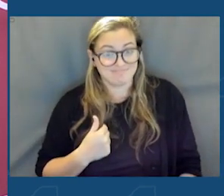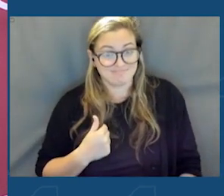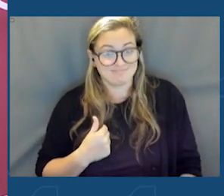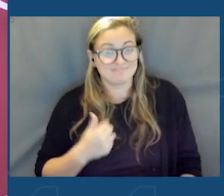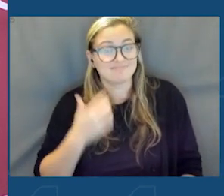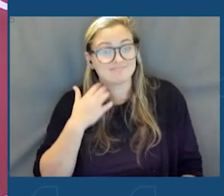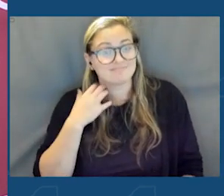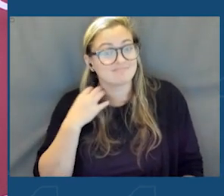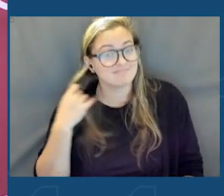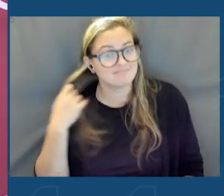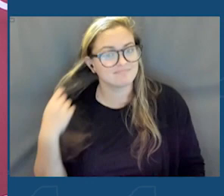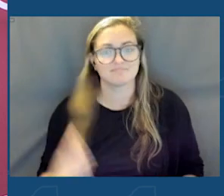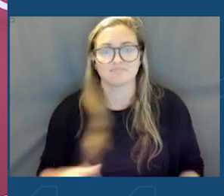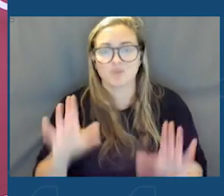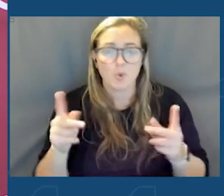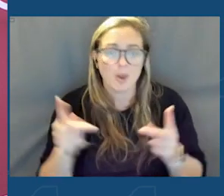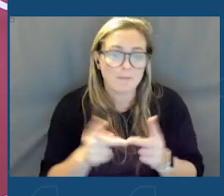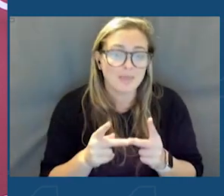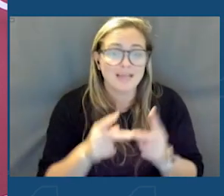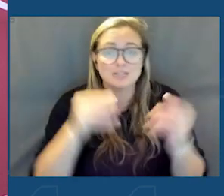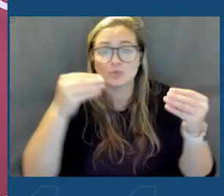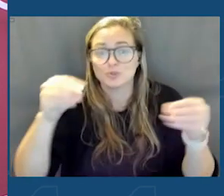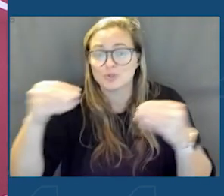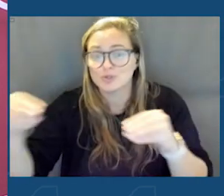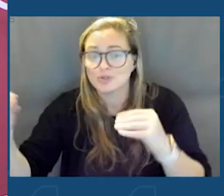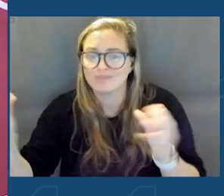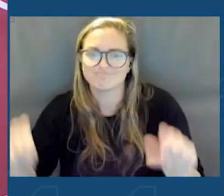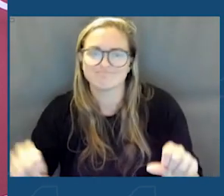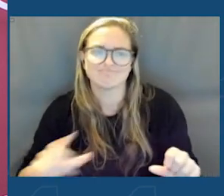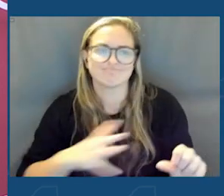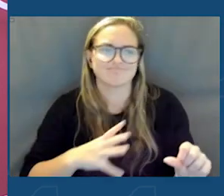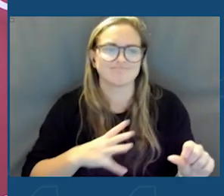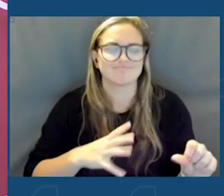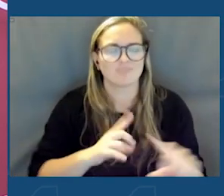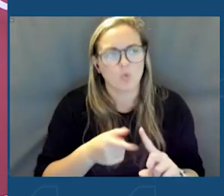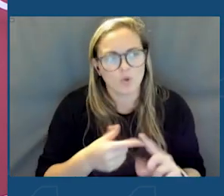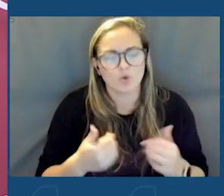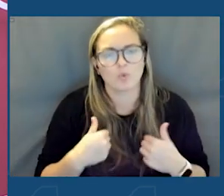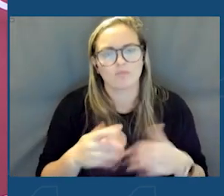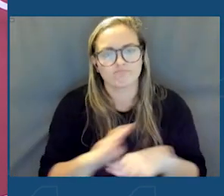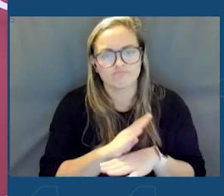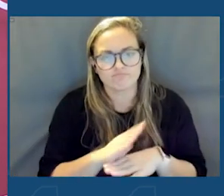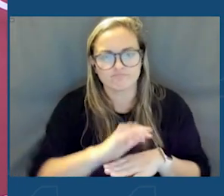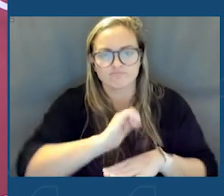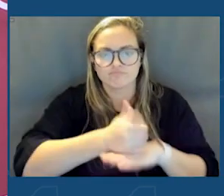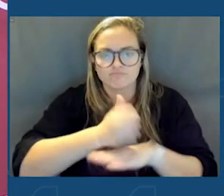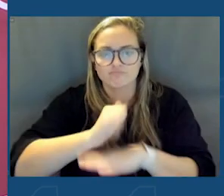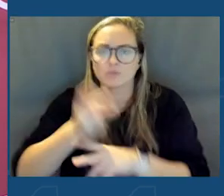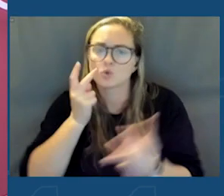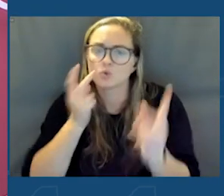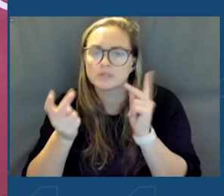Great place to have all the shopping opportunities here. When you bring businesses that are seen all over